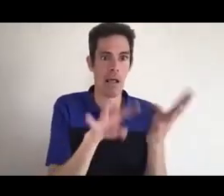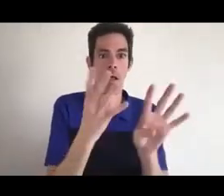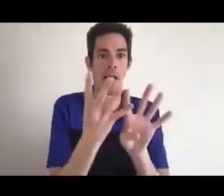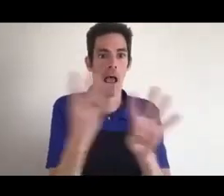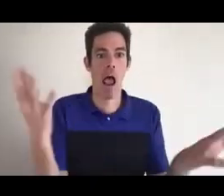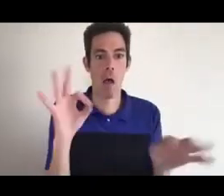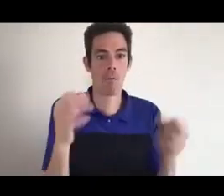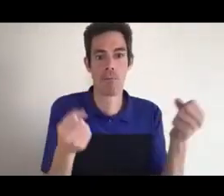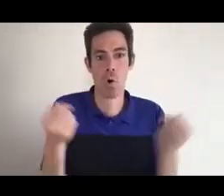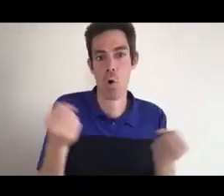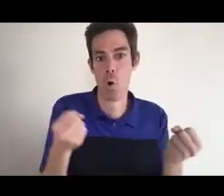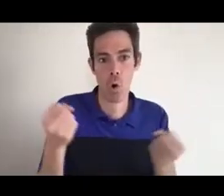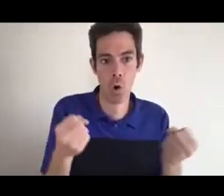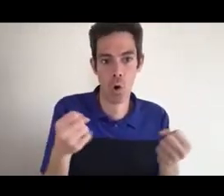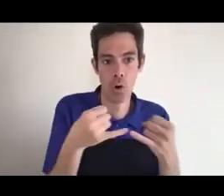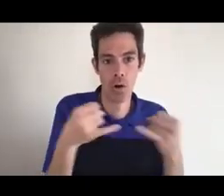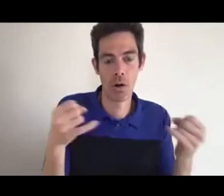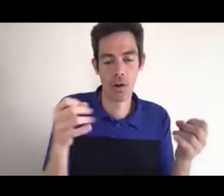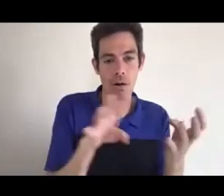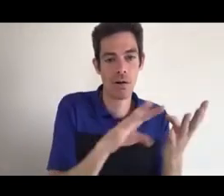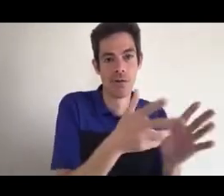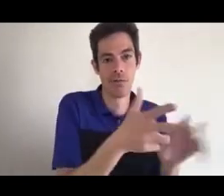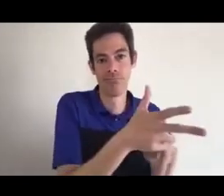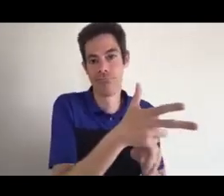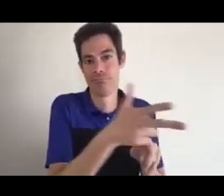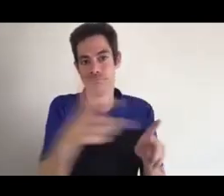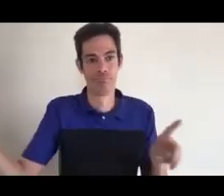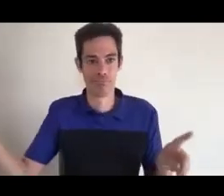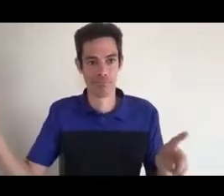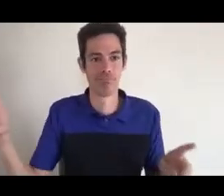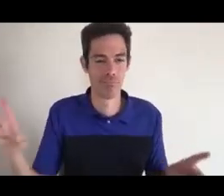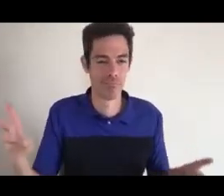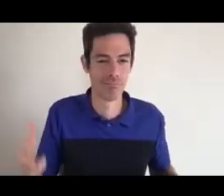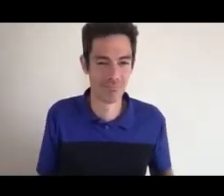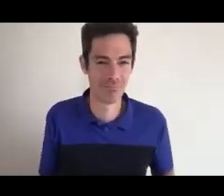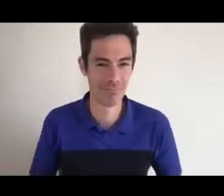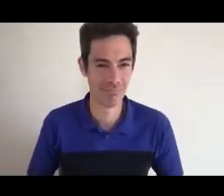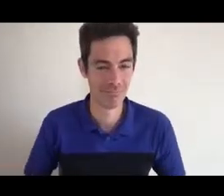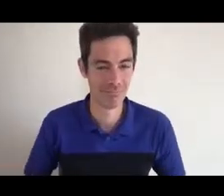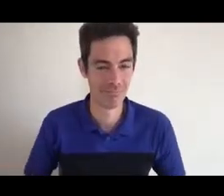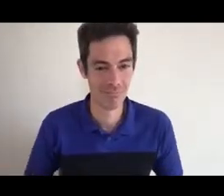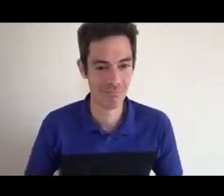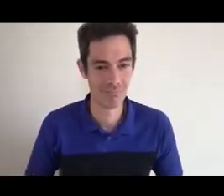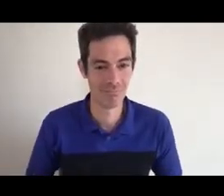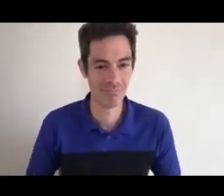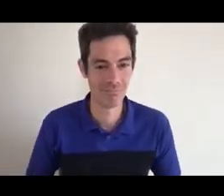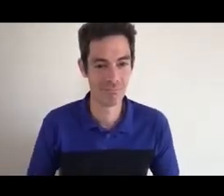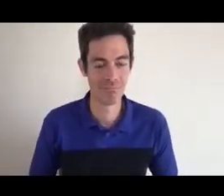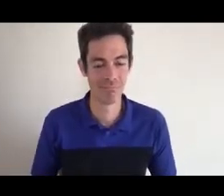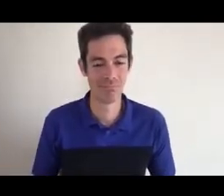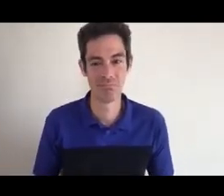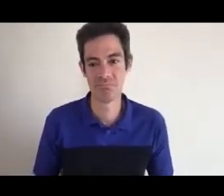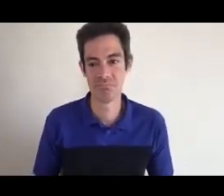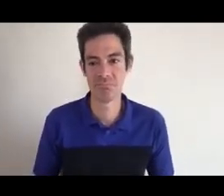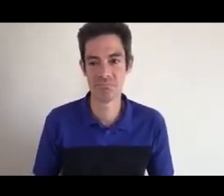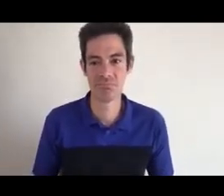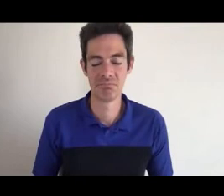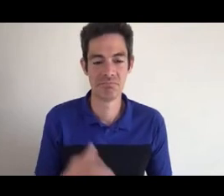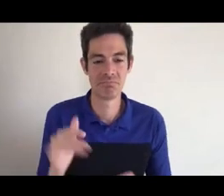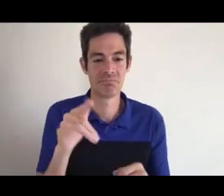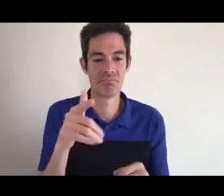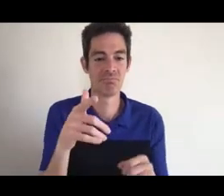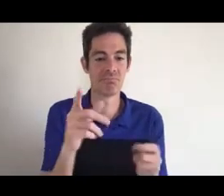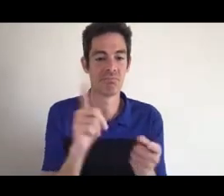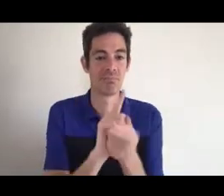slide, which means there's just a line of cars that you're explaining the way that they